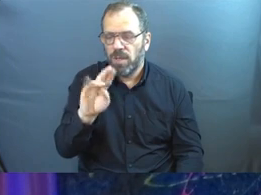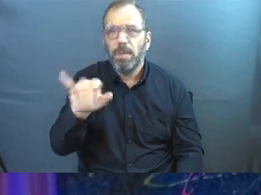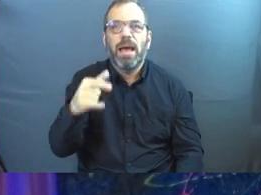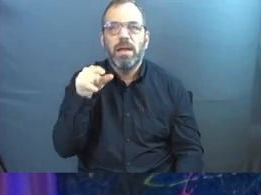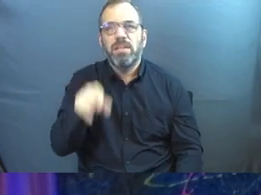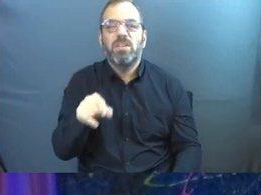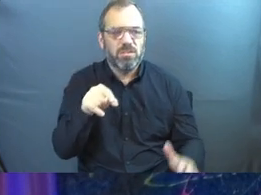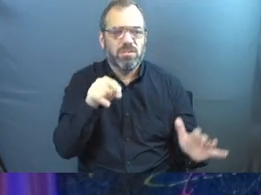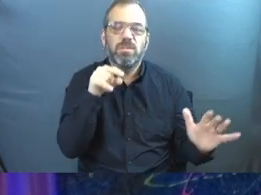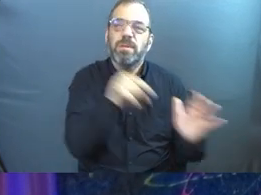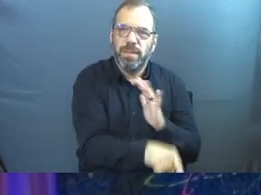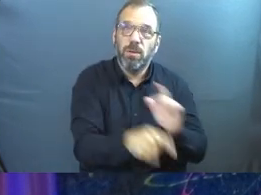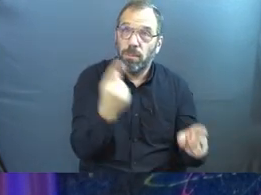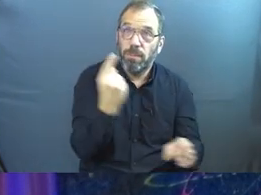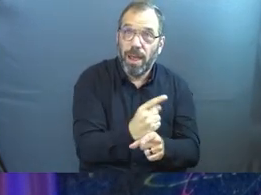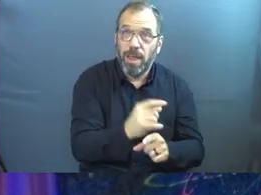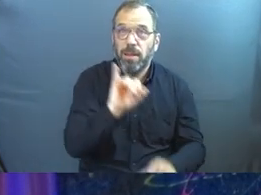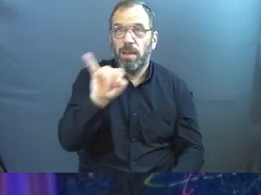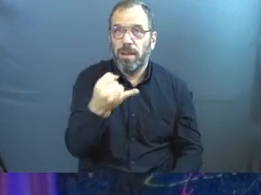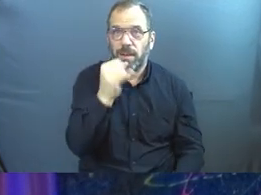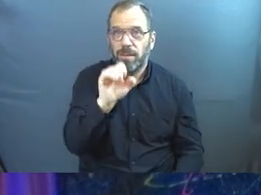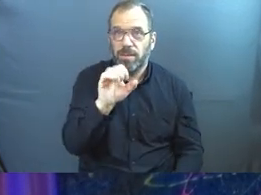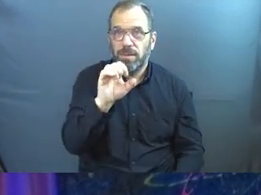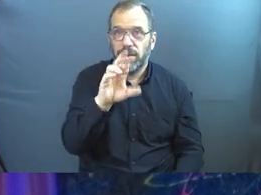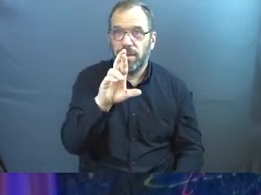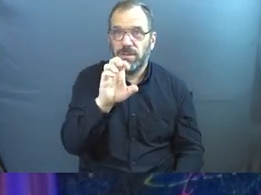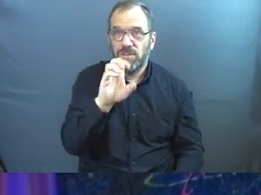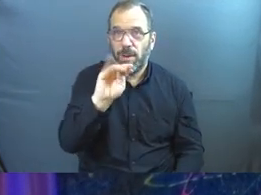smoted for that. Jeremiah.